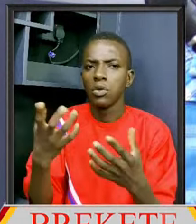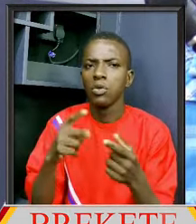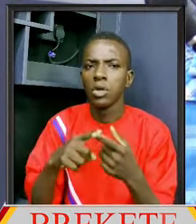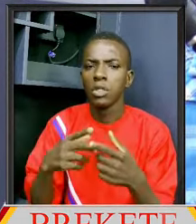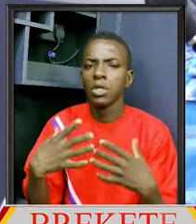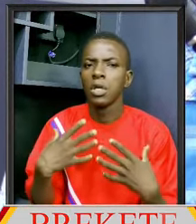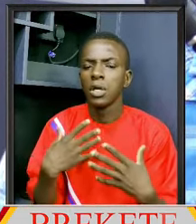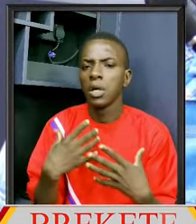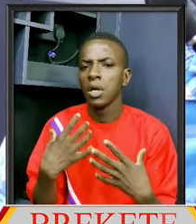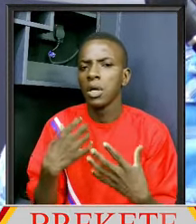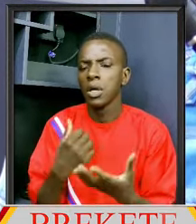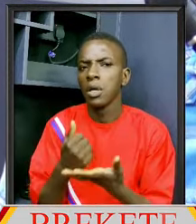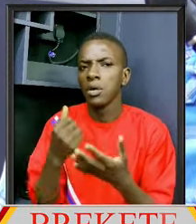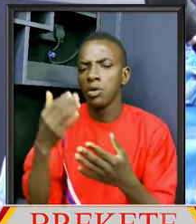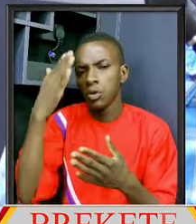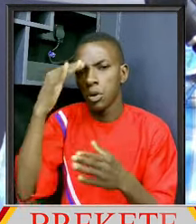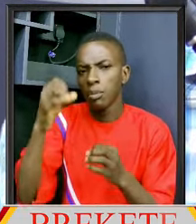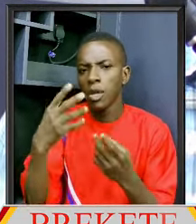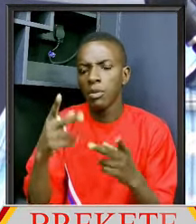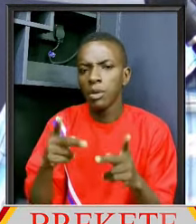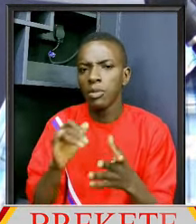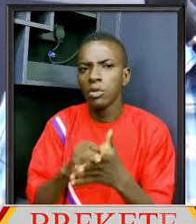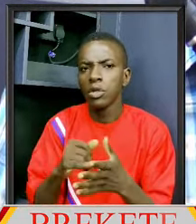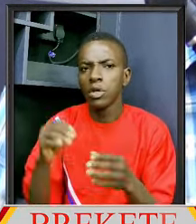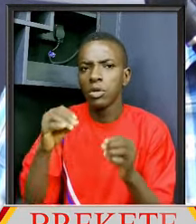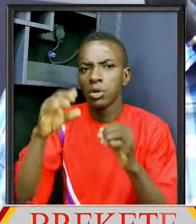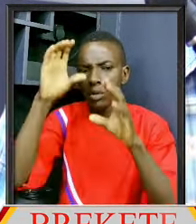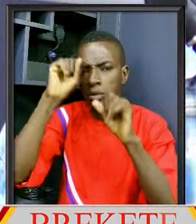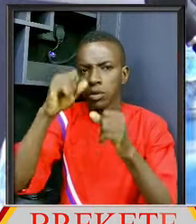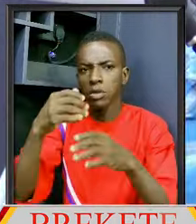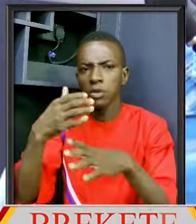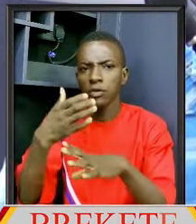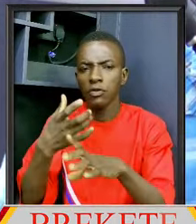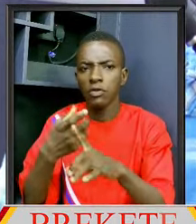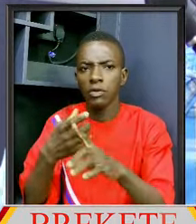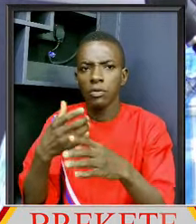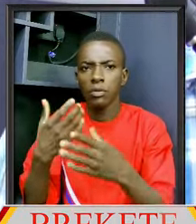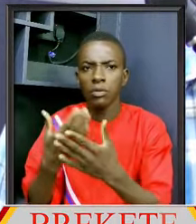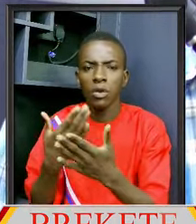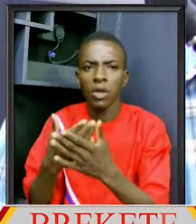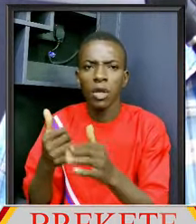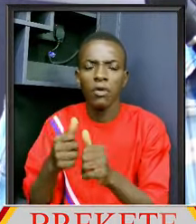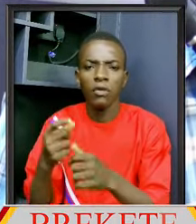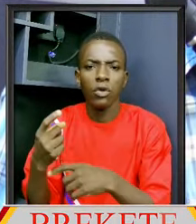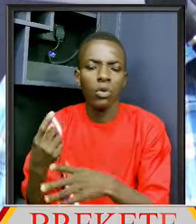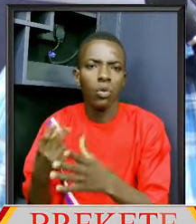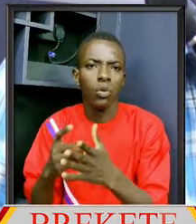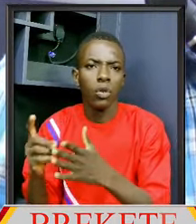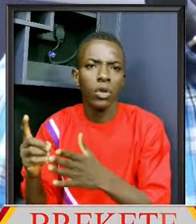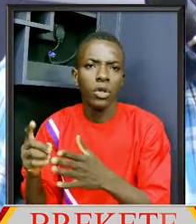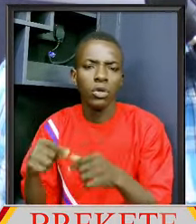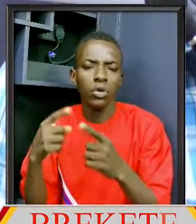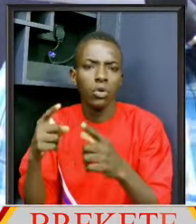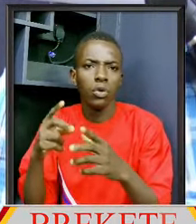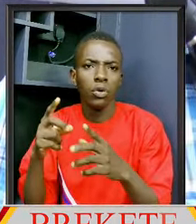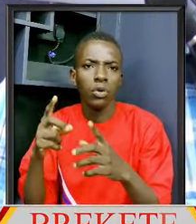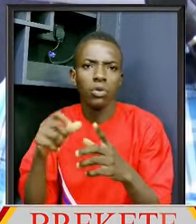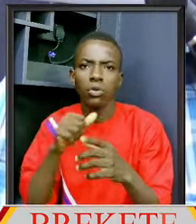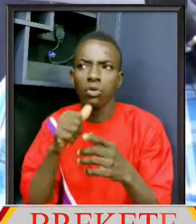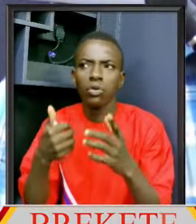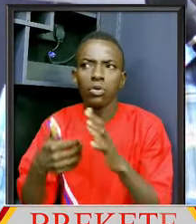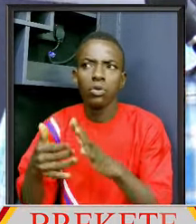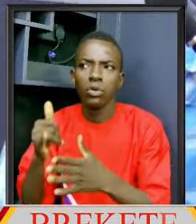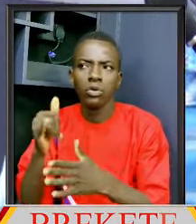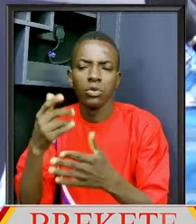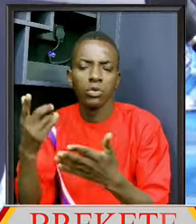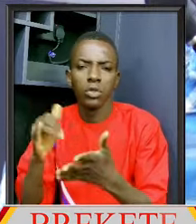we want their help. You know how many people were ordinary president, they come up money here every week, yes. They give. May yes. Them go, may they no Congo